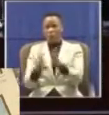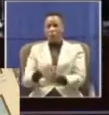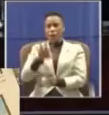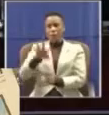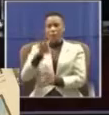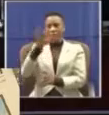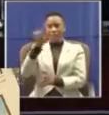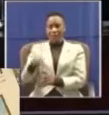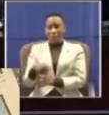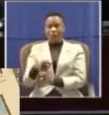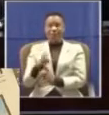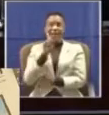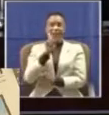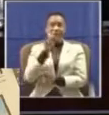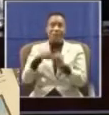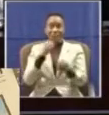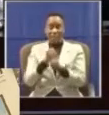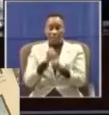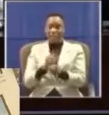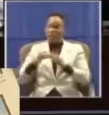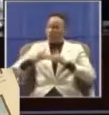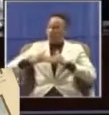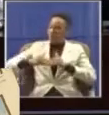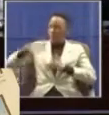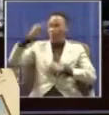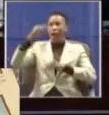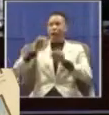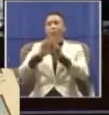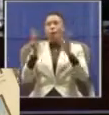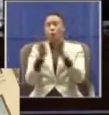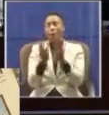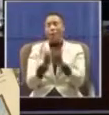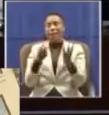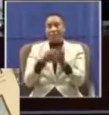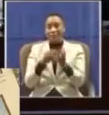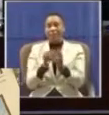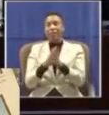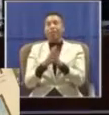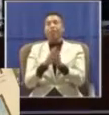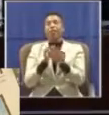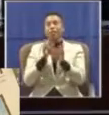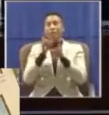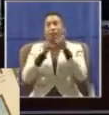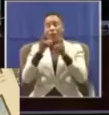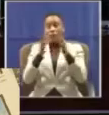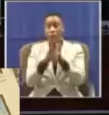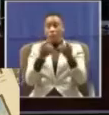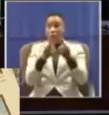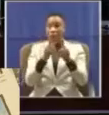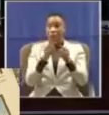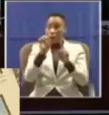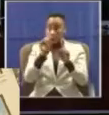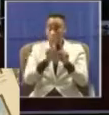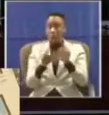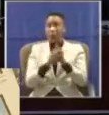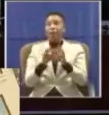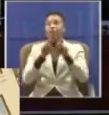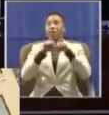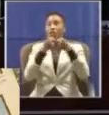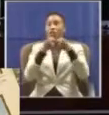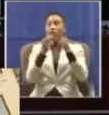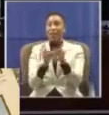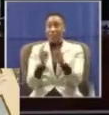14,000 every year and are amongst the highest in the world, have been described as a national crisis by the Automobile Association. Besides